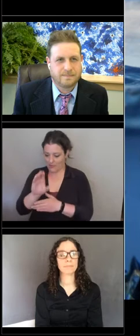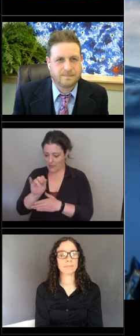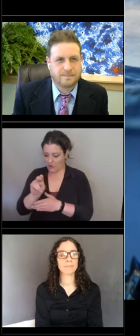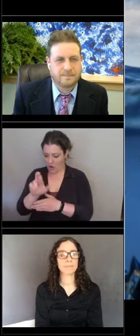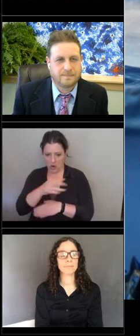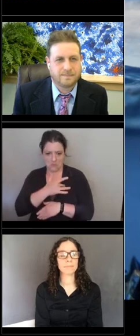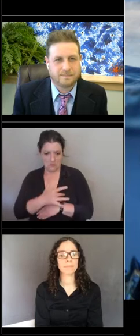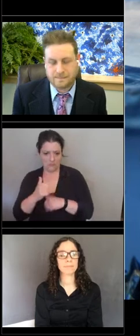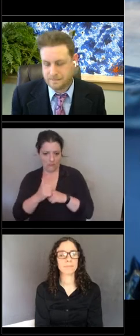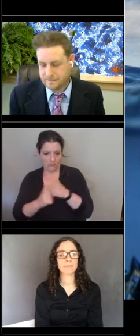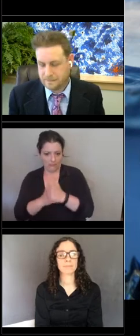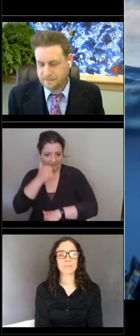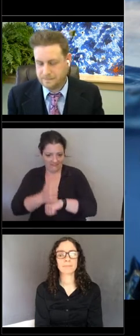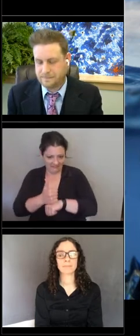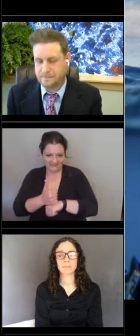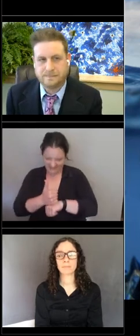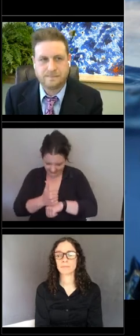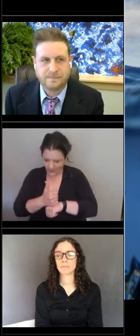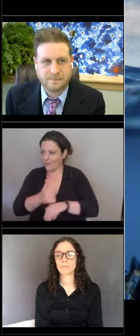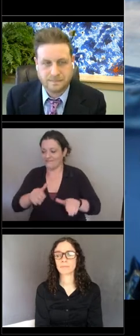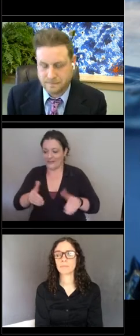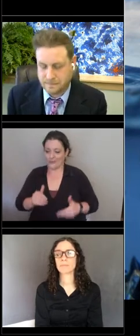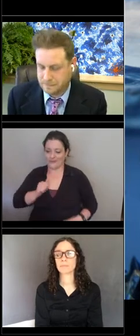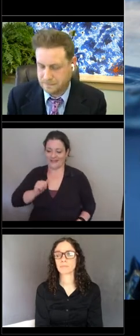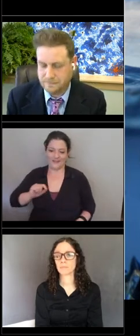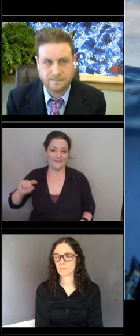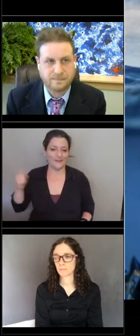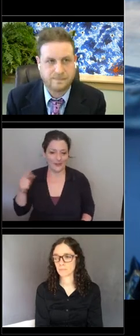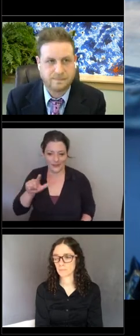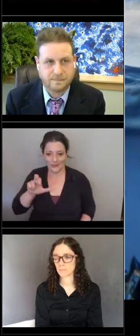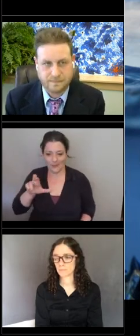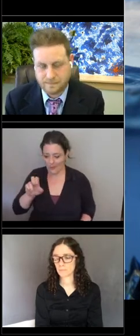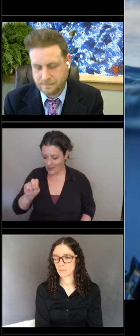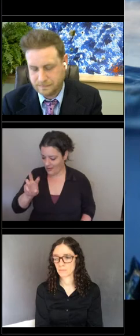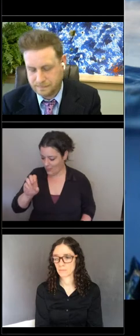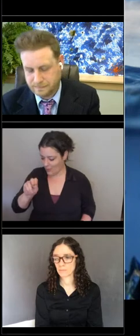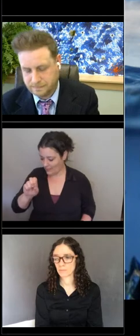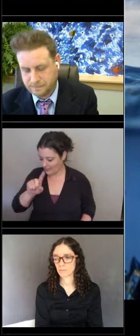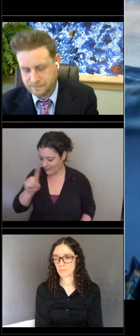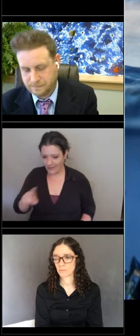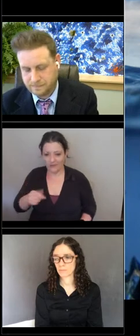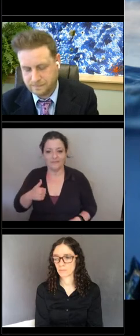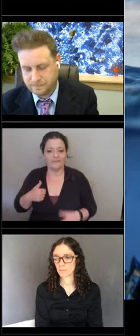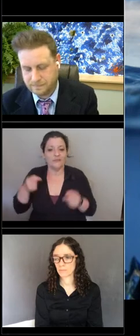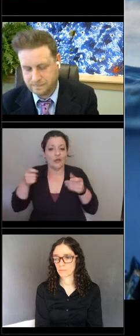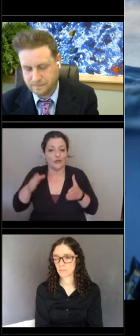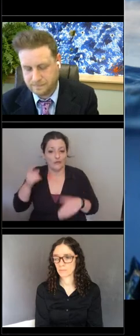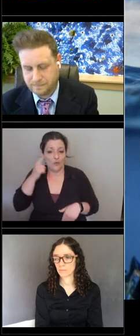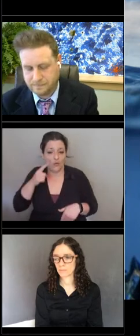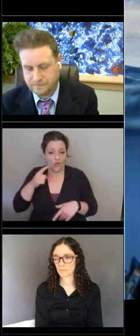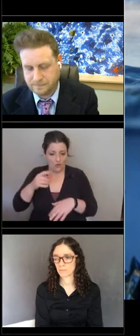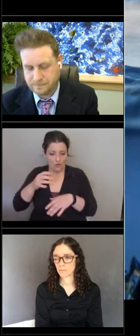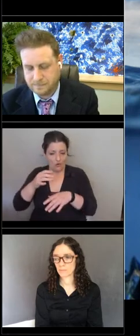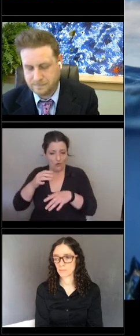First, my name is Lauren Wenzel. I'm the director of the National Marine Protected Area Center at NOAA, and I will be your facilitator